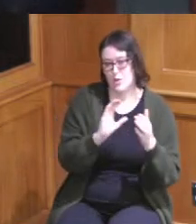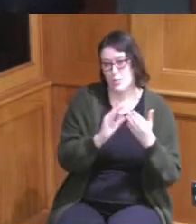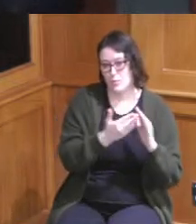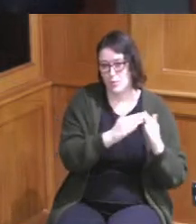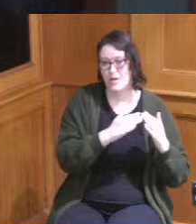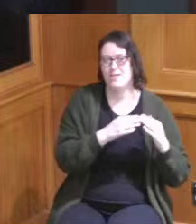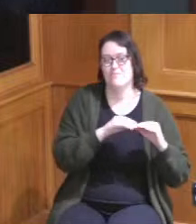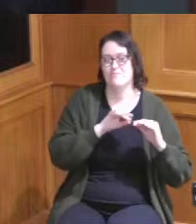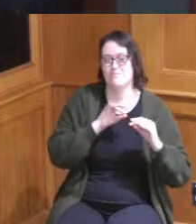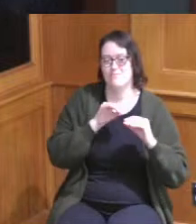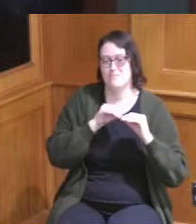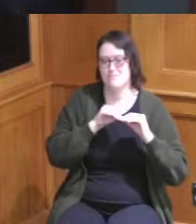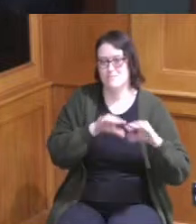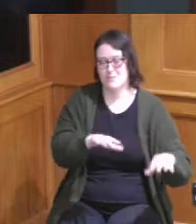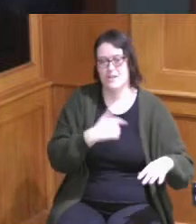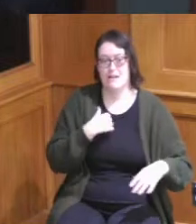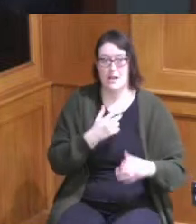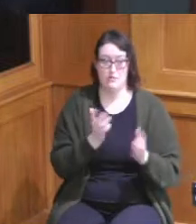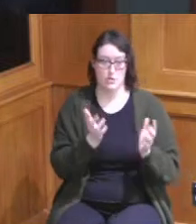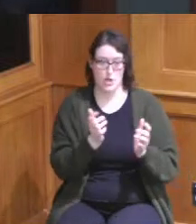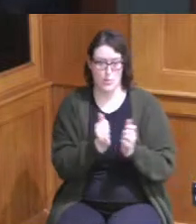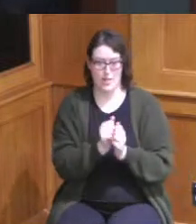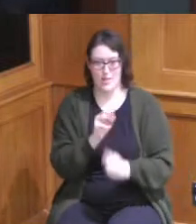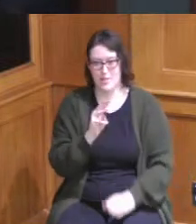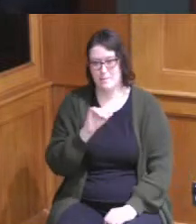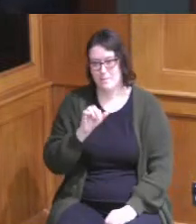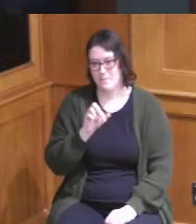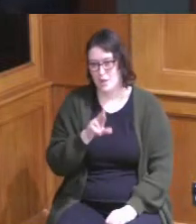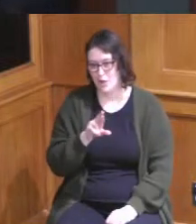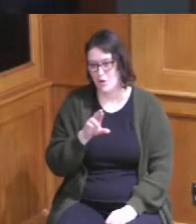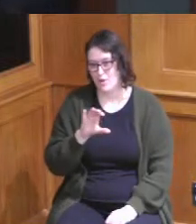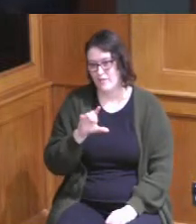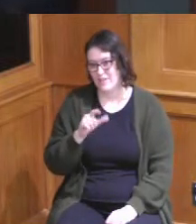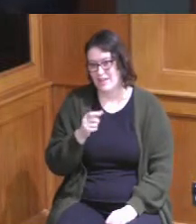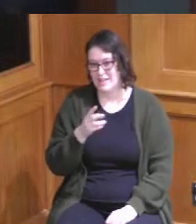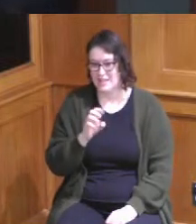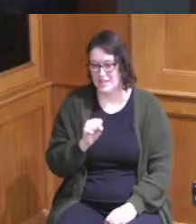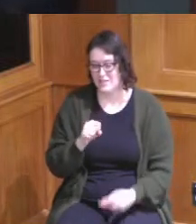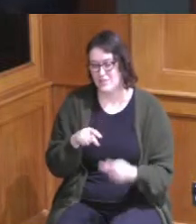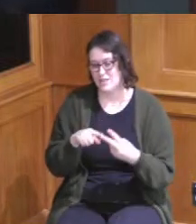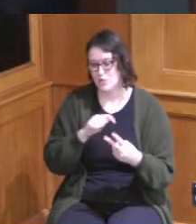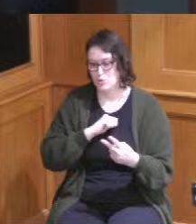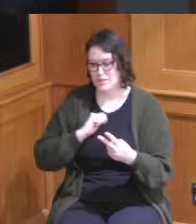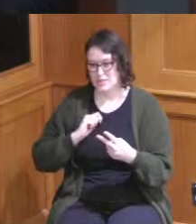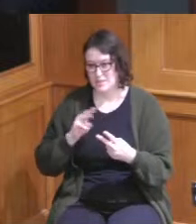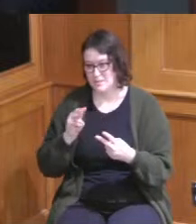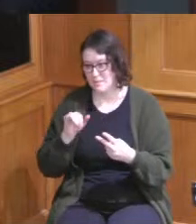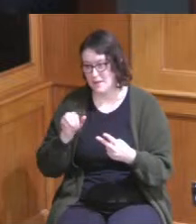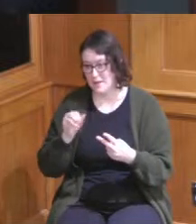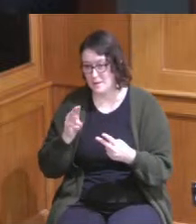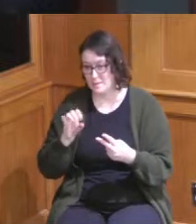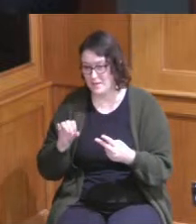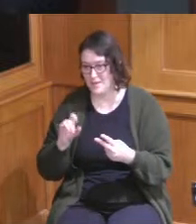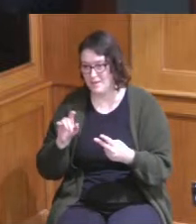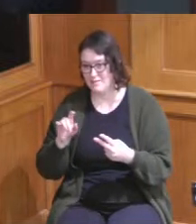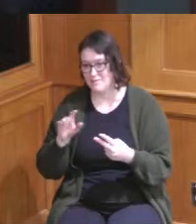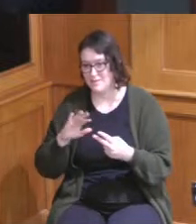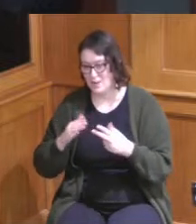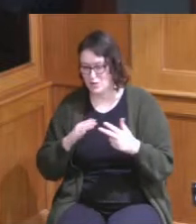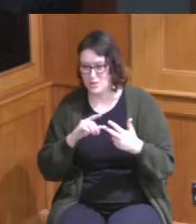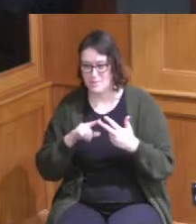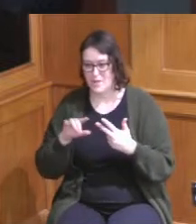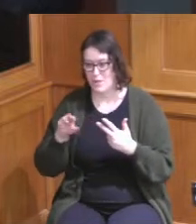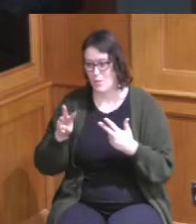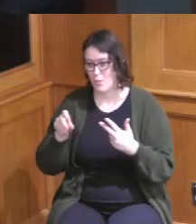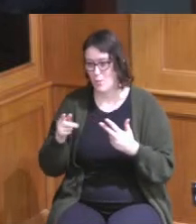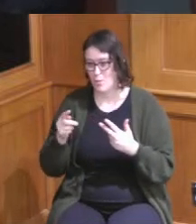personally talked to the mayor of Cleves, personally talked to the trustees in Miami Township, and personally talked to trustees in Whitewater. So we're